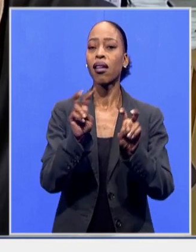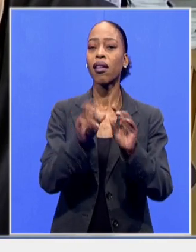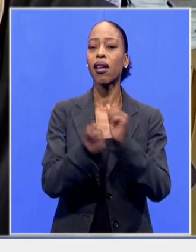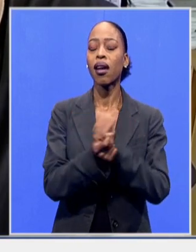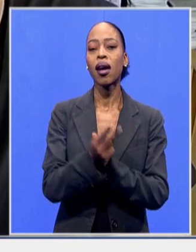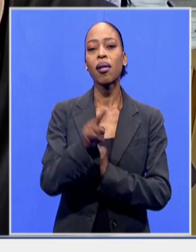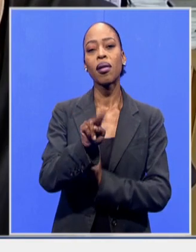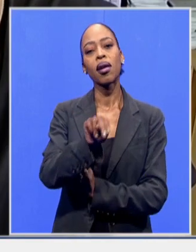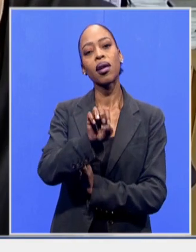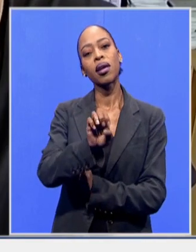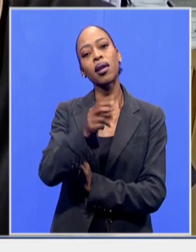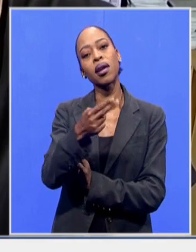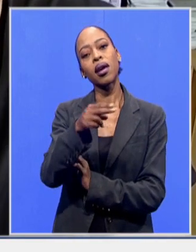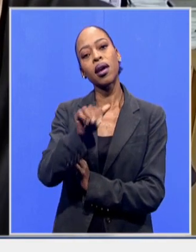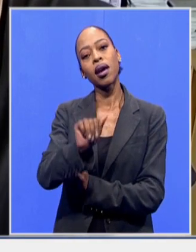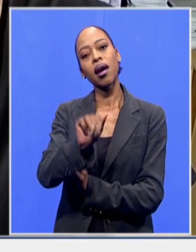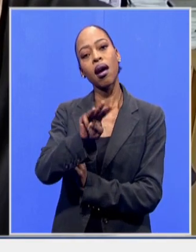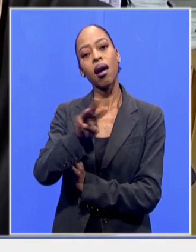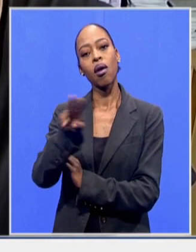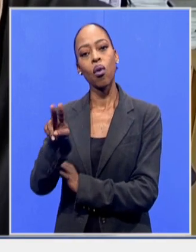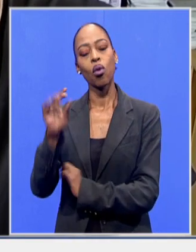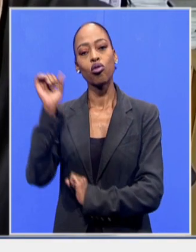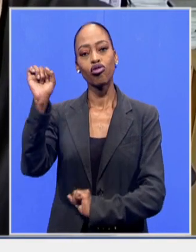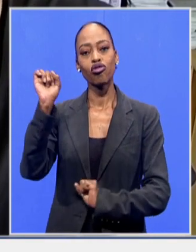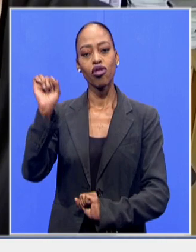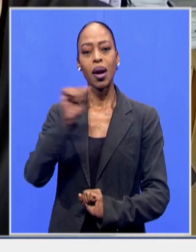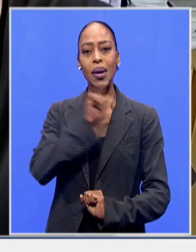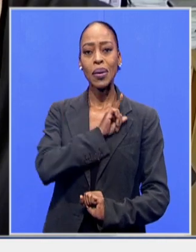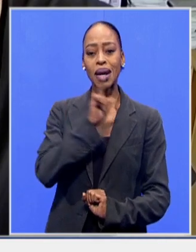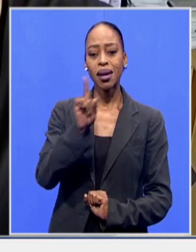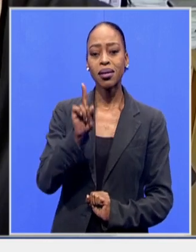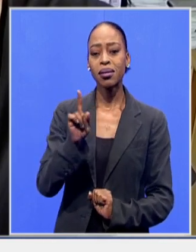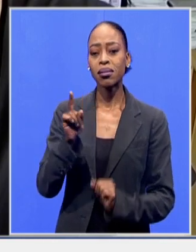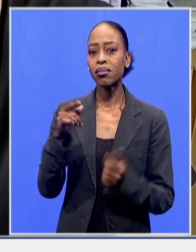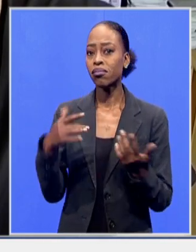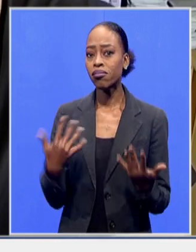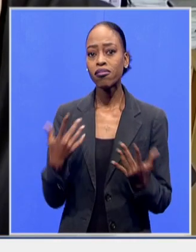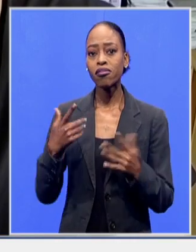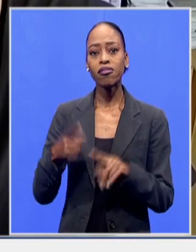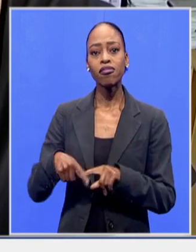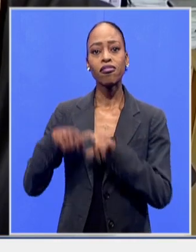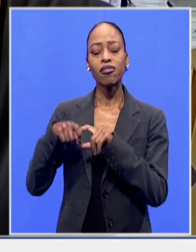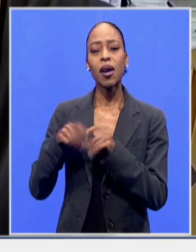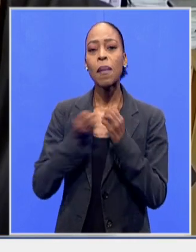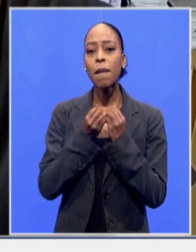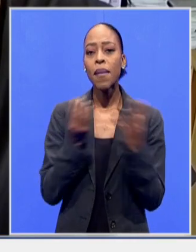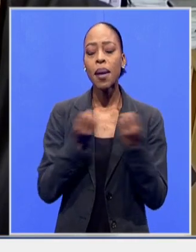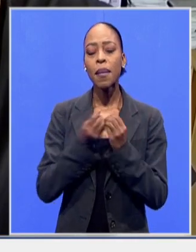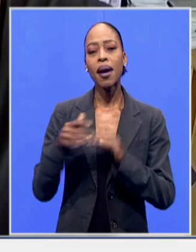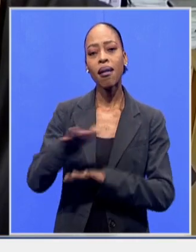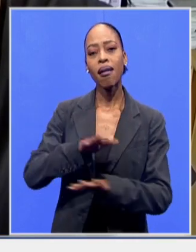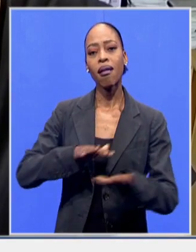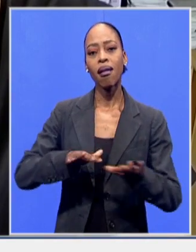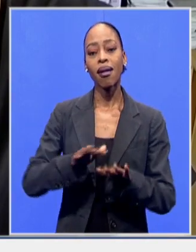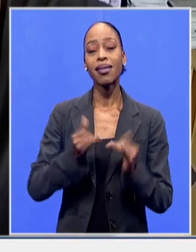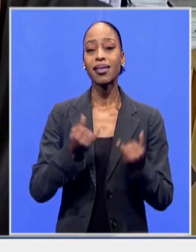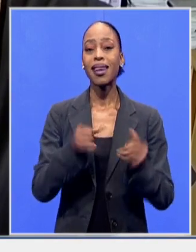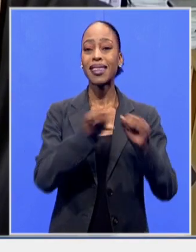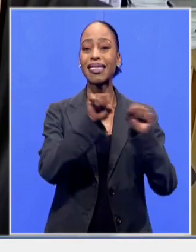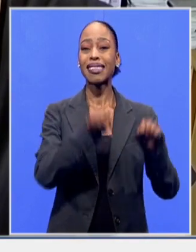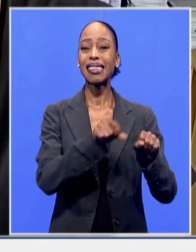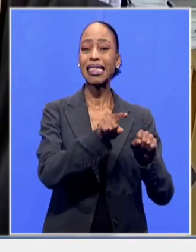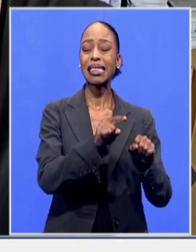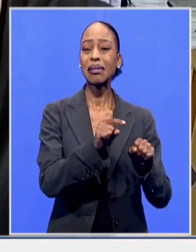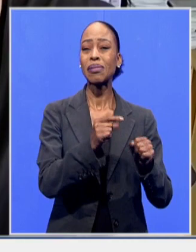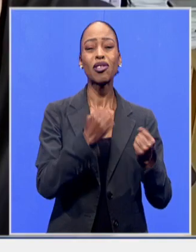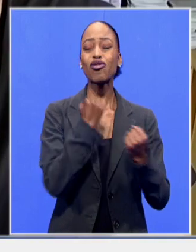Nehawu strike that saw healthcare facilities and services halted in so many areas, and what that does to a system that is already